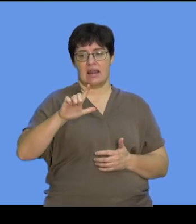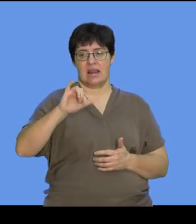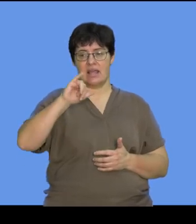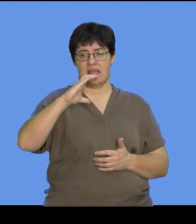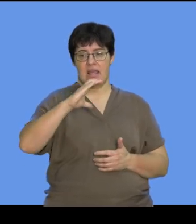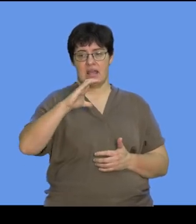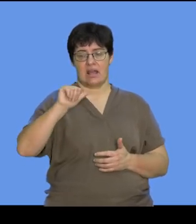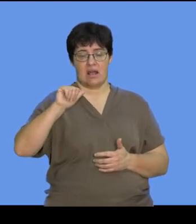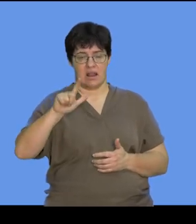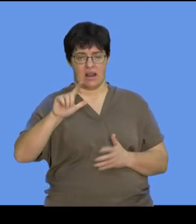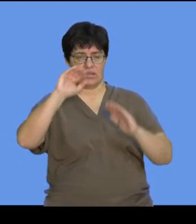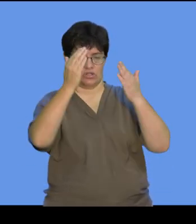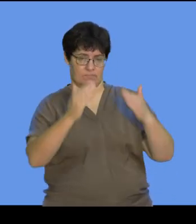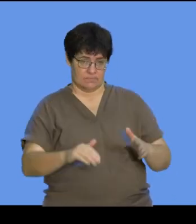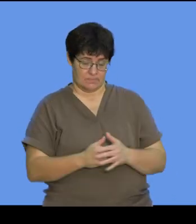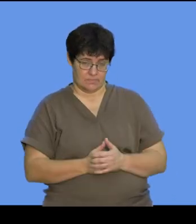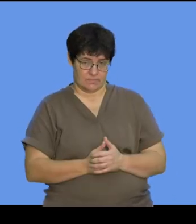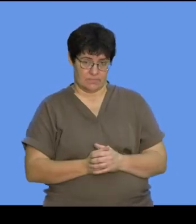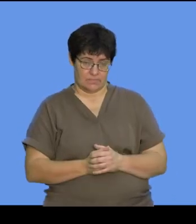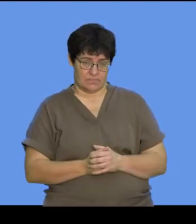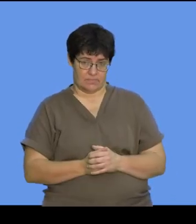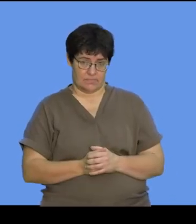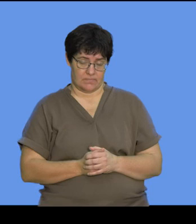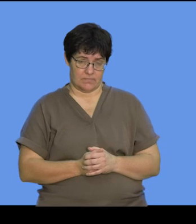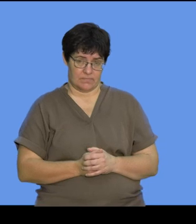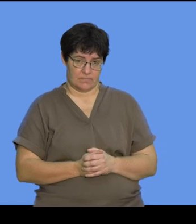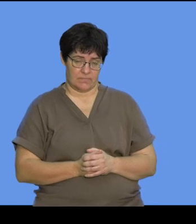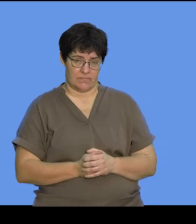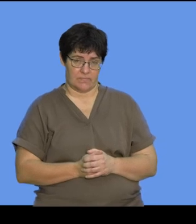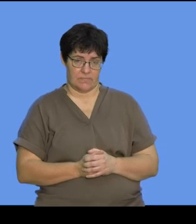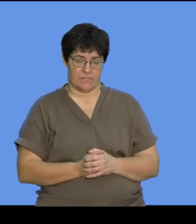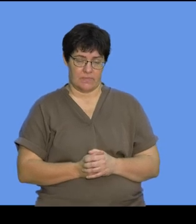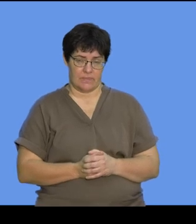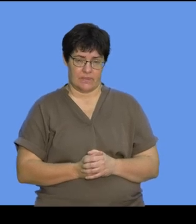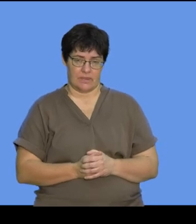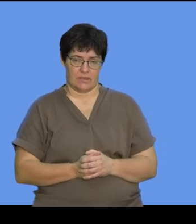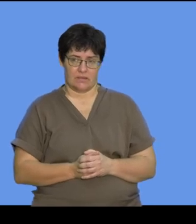helical shape. And so the natural structure of DNA is that it is helical.